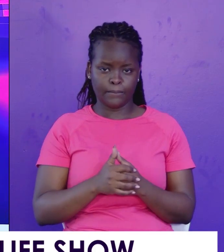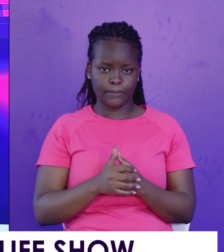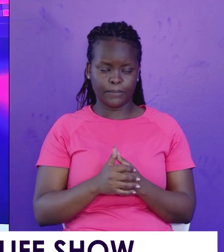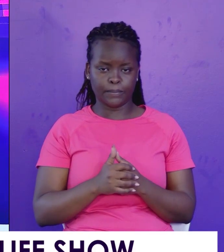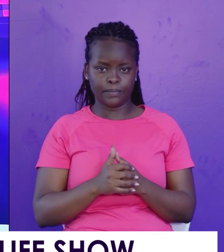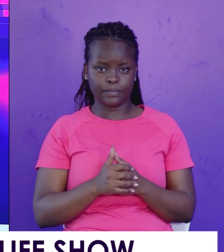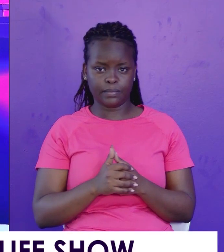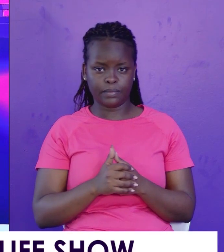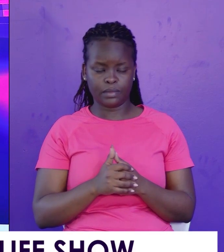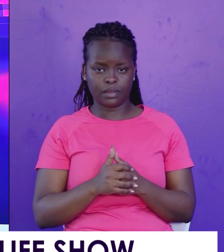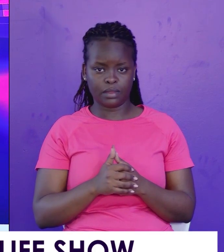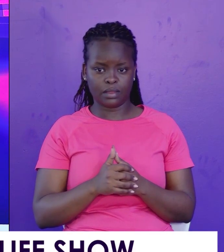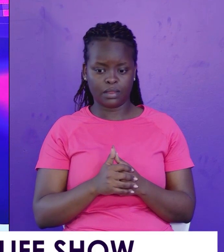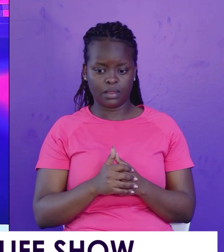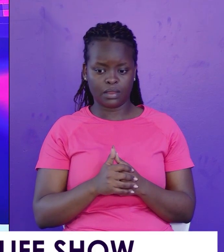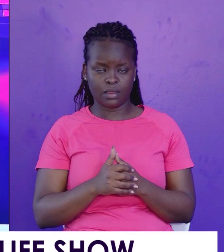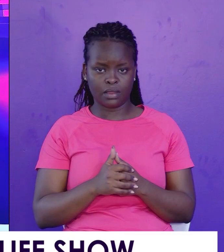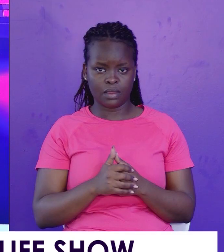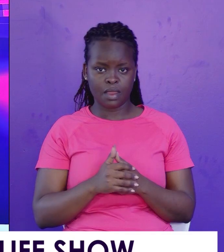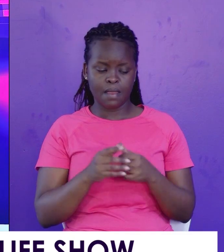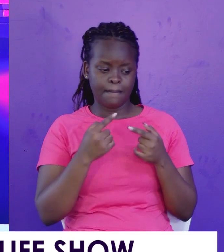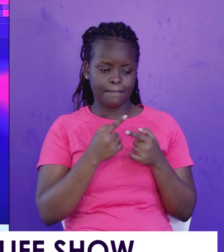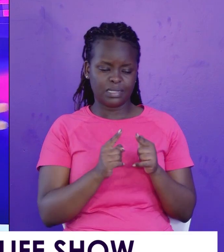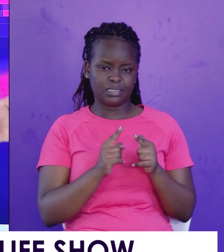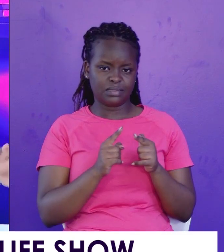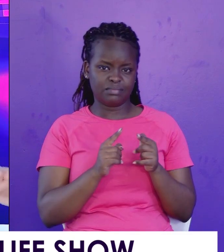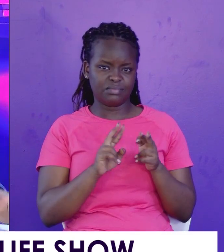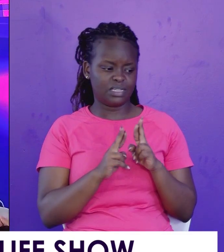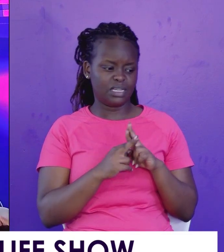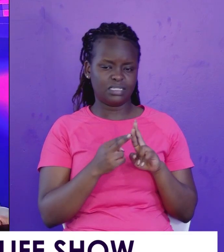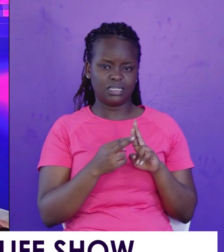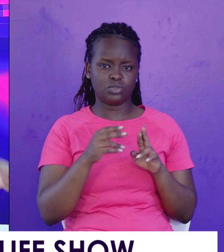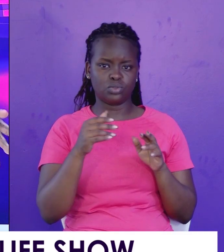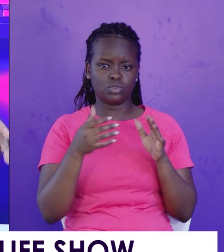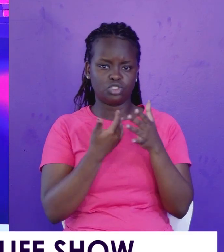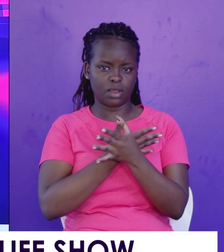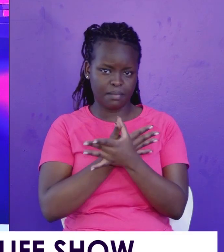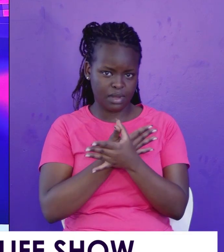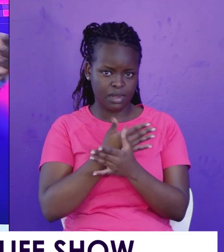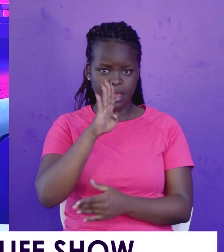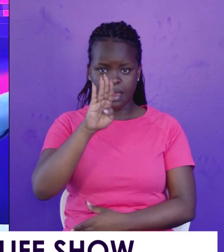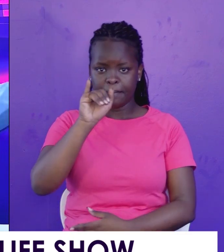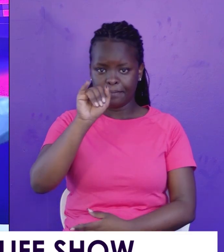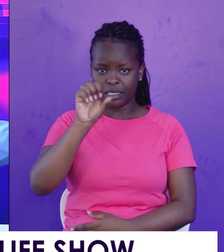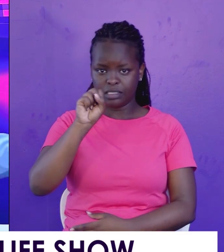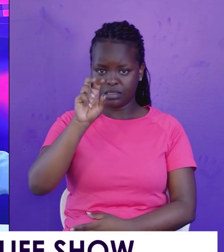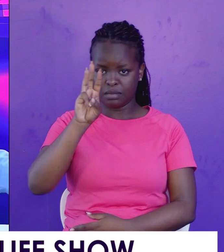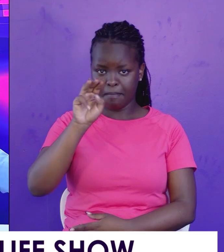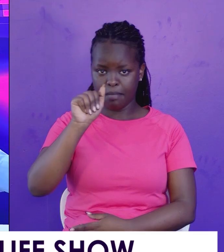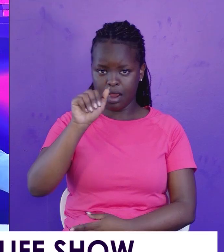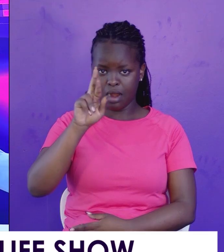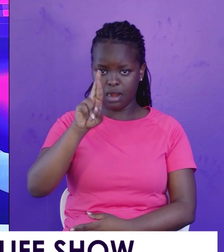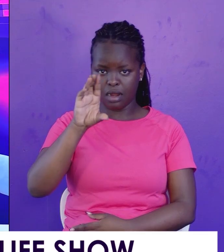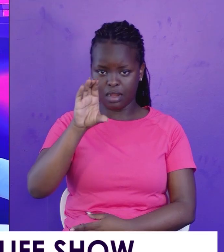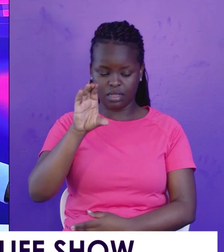is Yeah. Russia. But it's not really related to Russia, it's more related to Germany. So Bismarck was the leader of Prussia. And